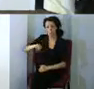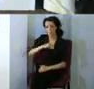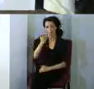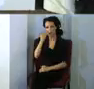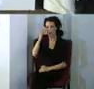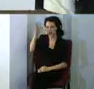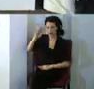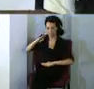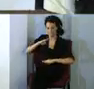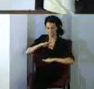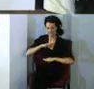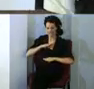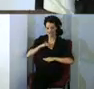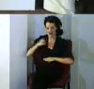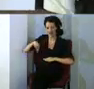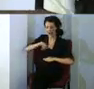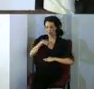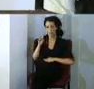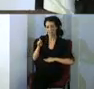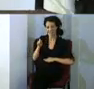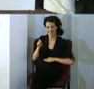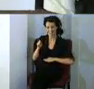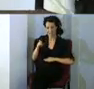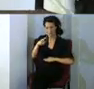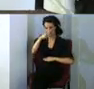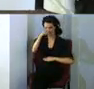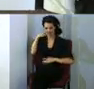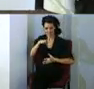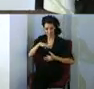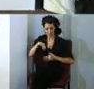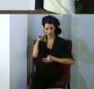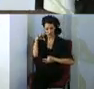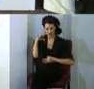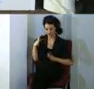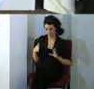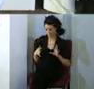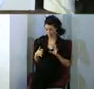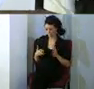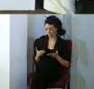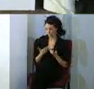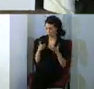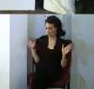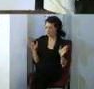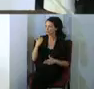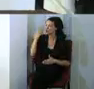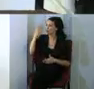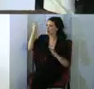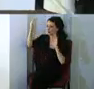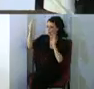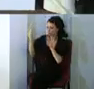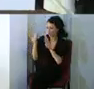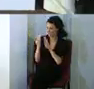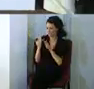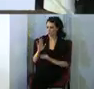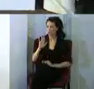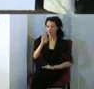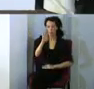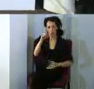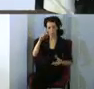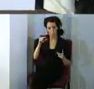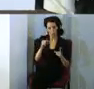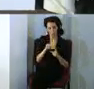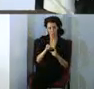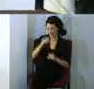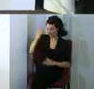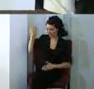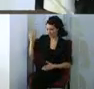the Spirit is present. And it is in that spirit that we open ourselves now to your presence, to your word, inviting that word not